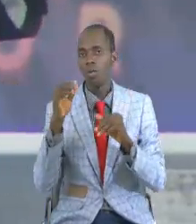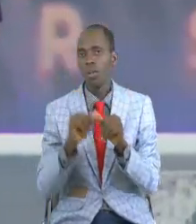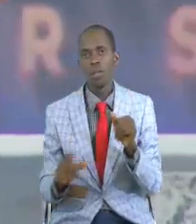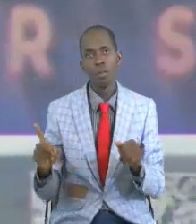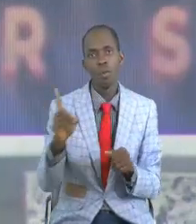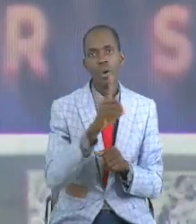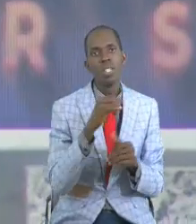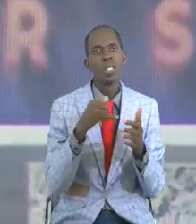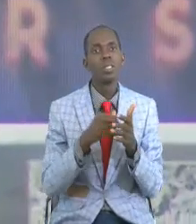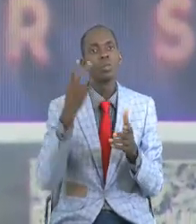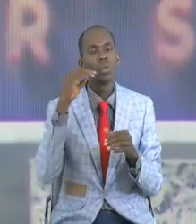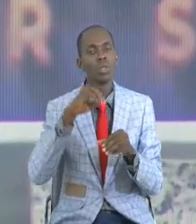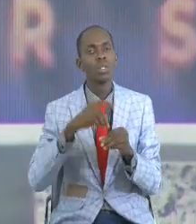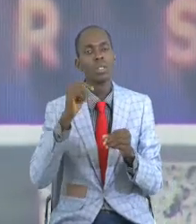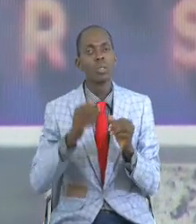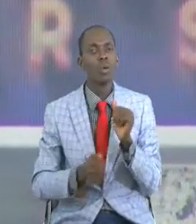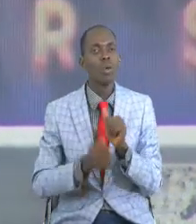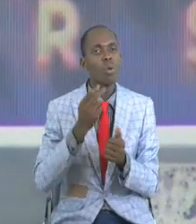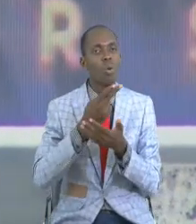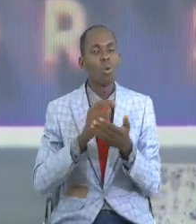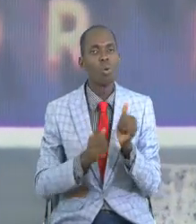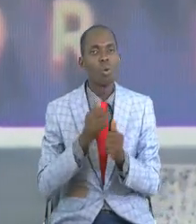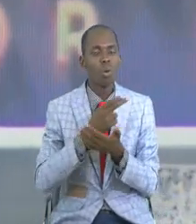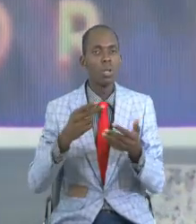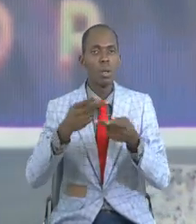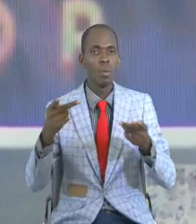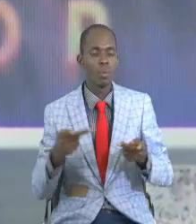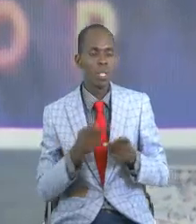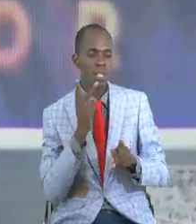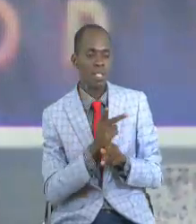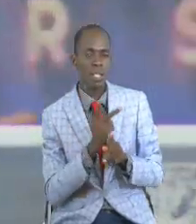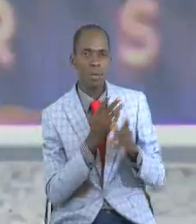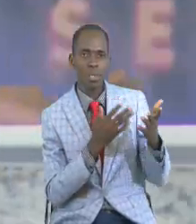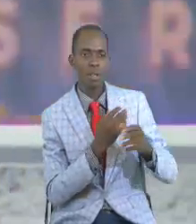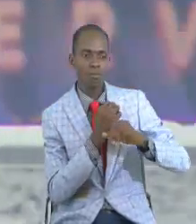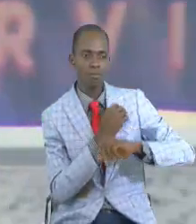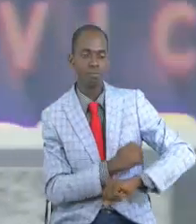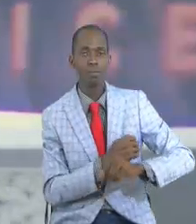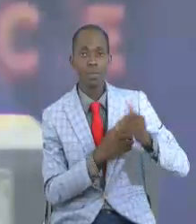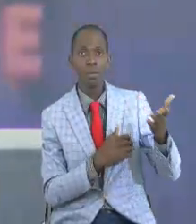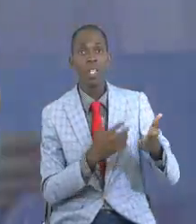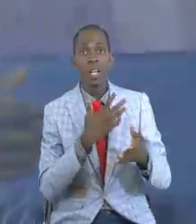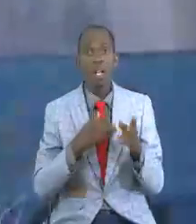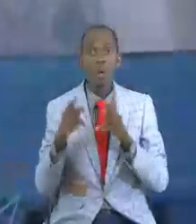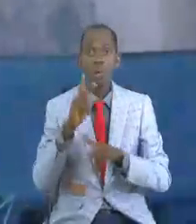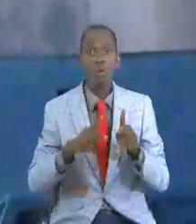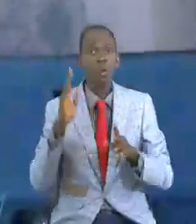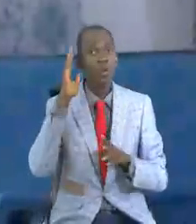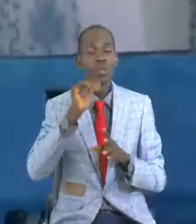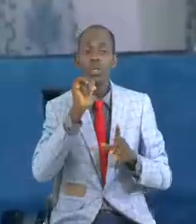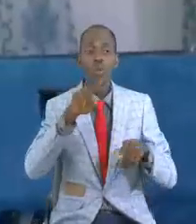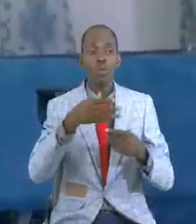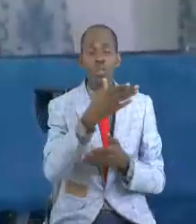in the Holy of Holies, kept there, preserved there. And so people could not go there every day